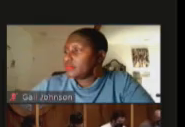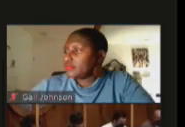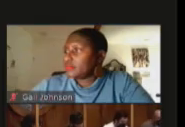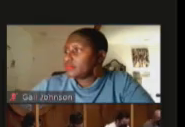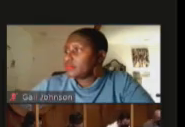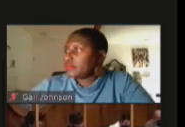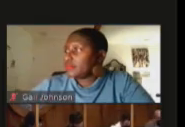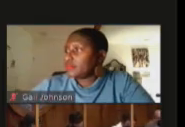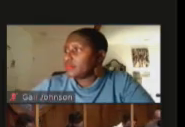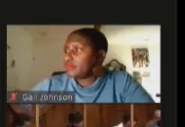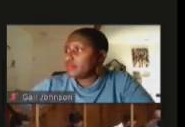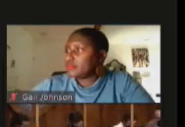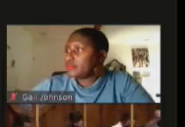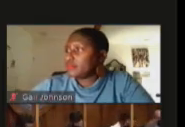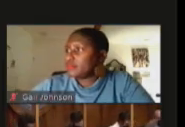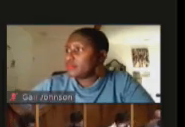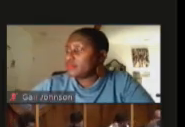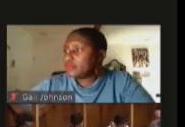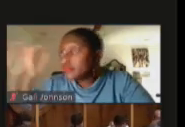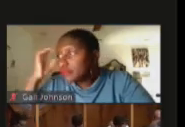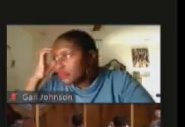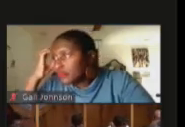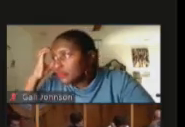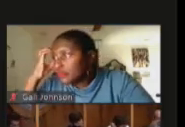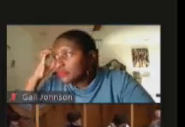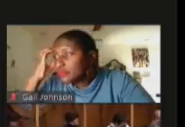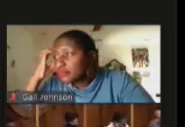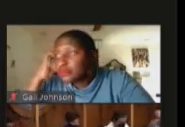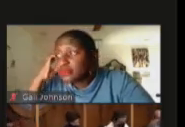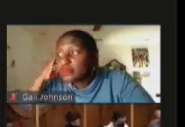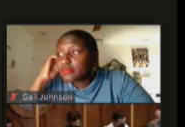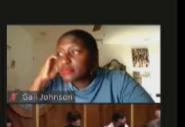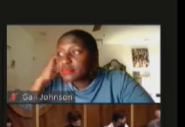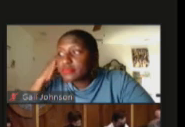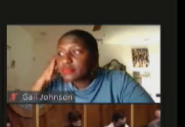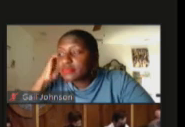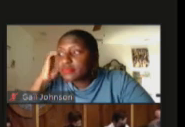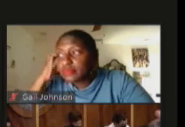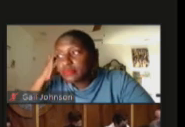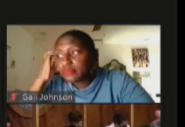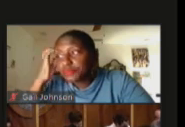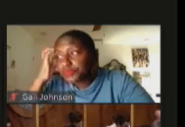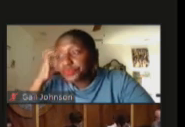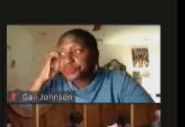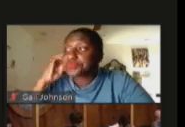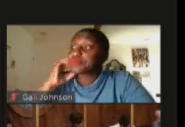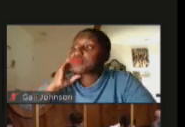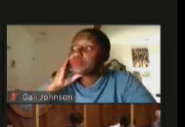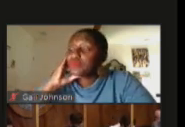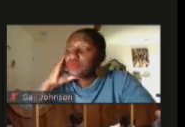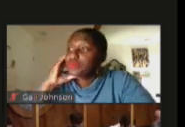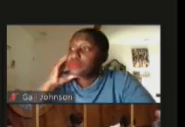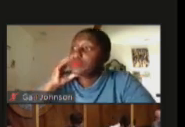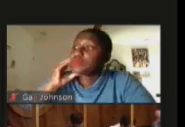with the recommendation that the commission approve the resolution and approve the memorandum of understanding between the city, MGI, and Community